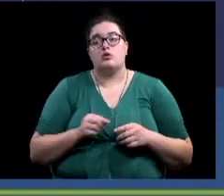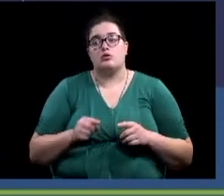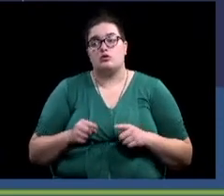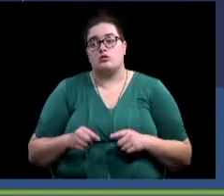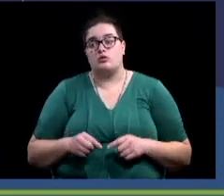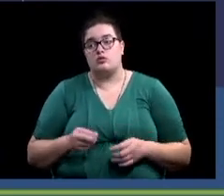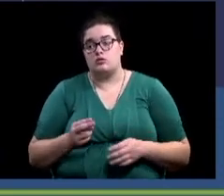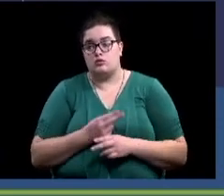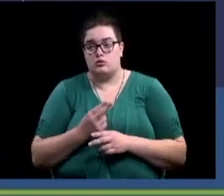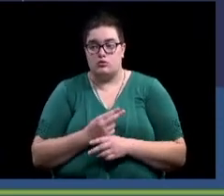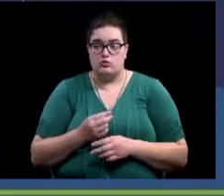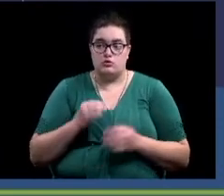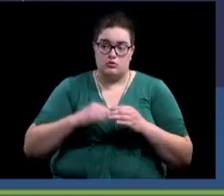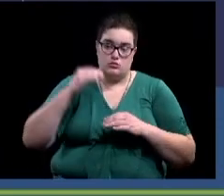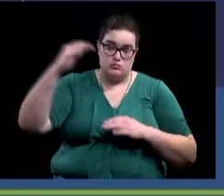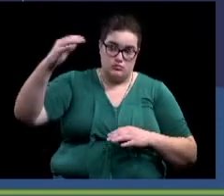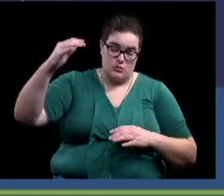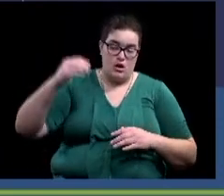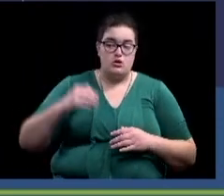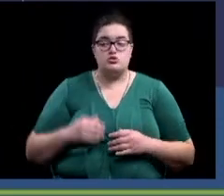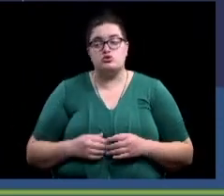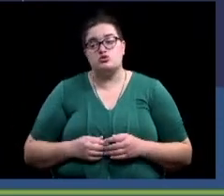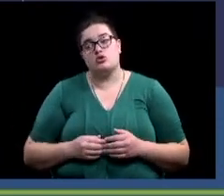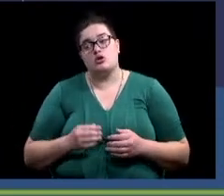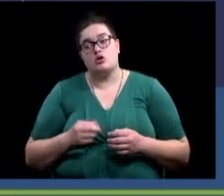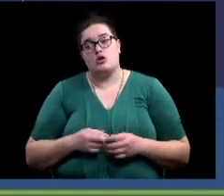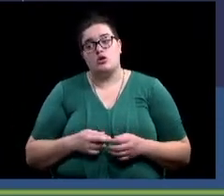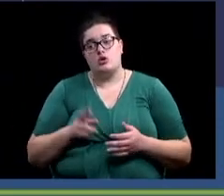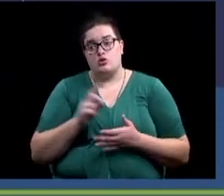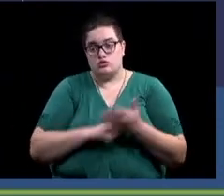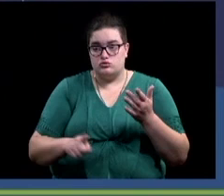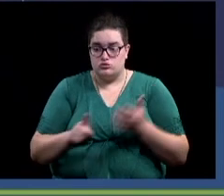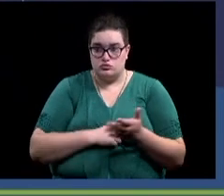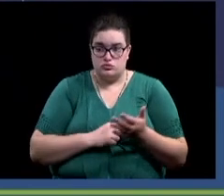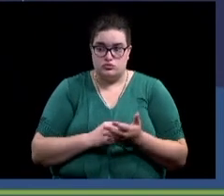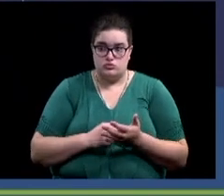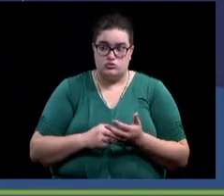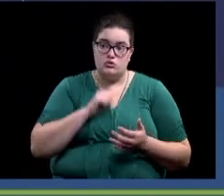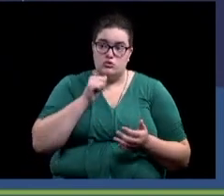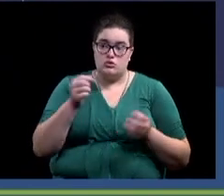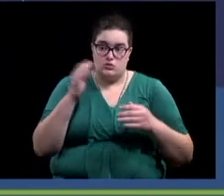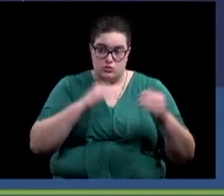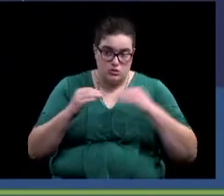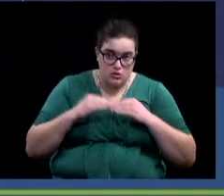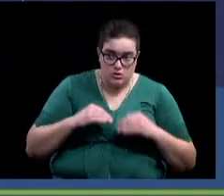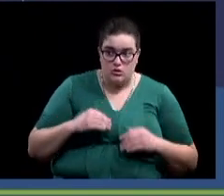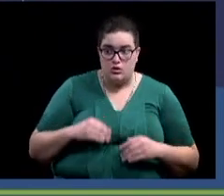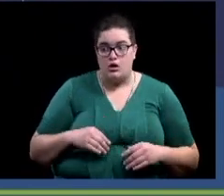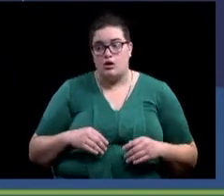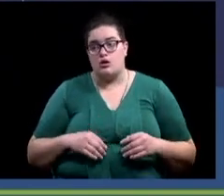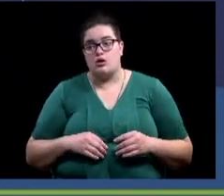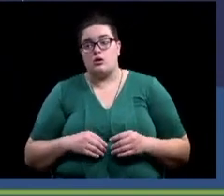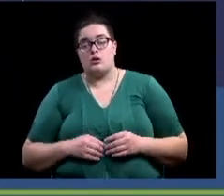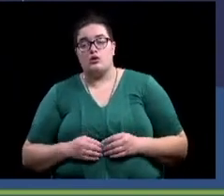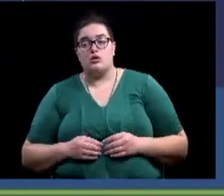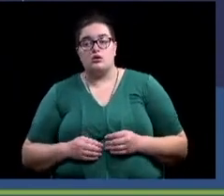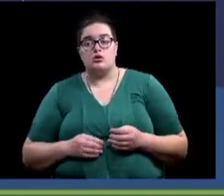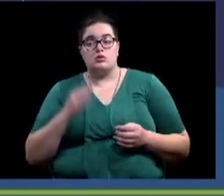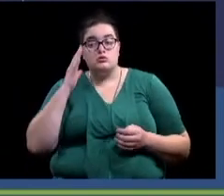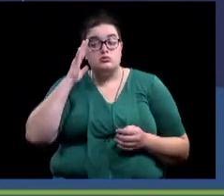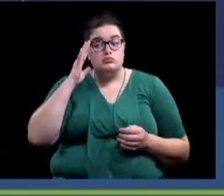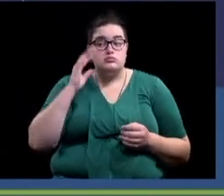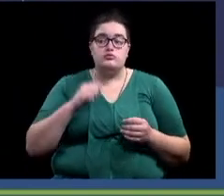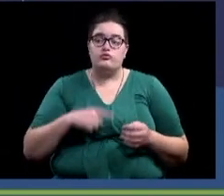racial profiling, untruthfulness, and other conduct that could be considered criminal in nature. Regardless of the